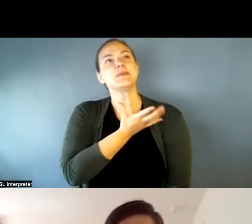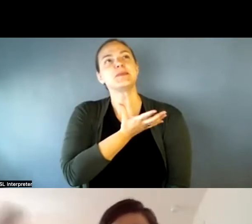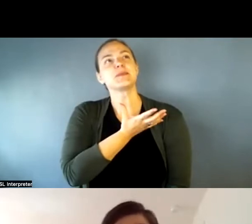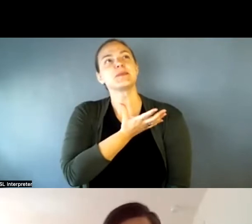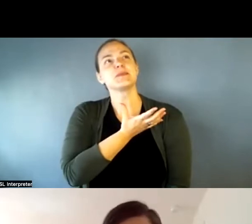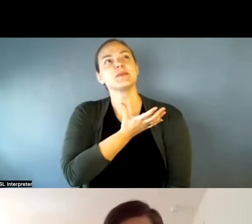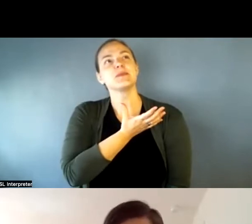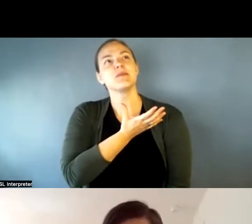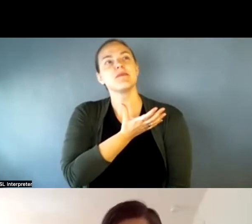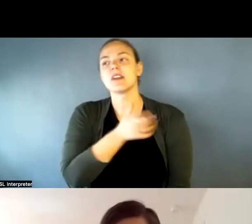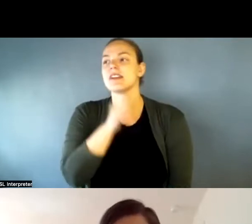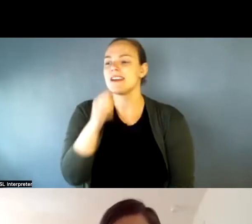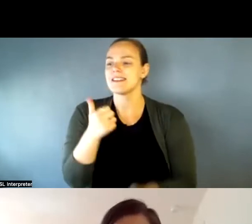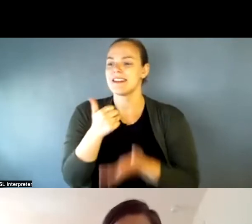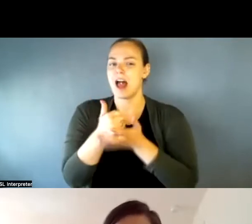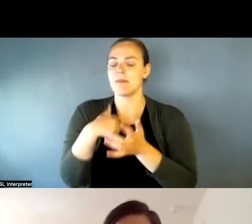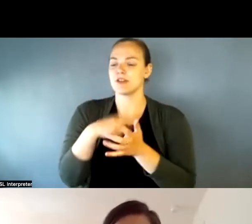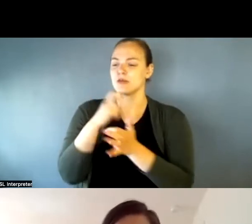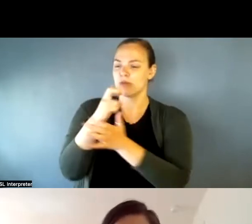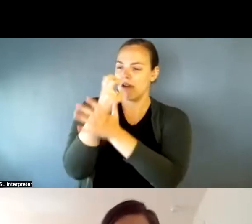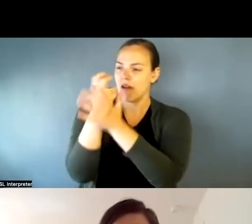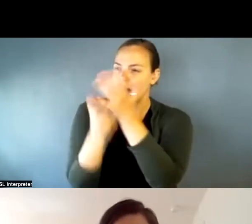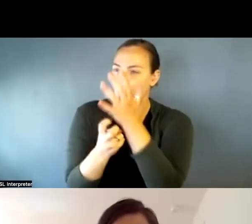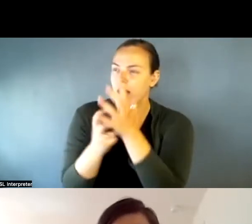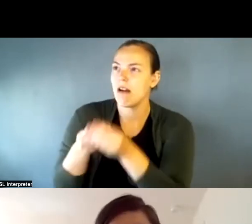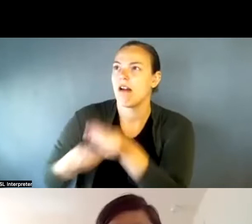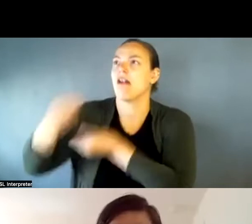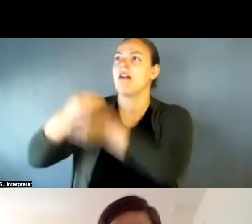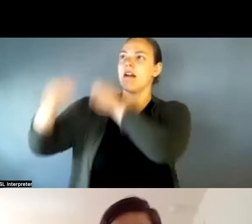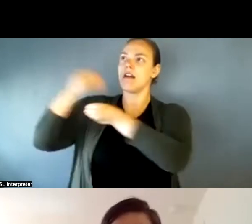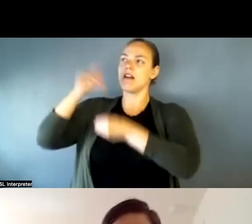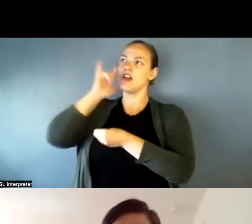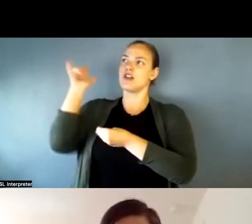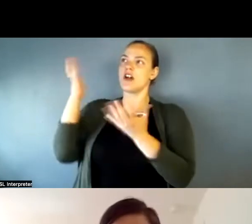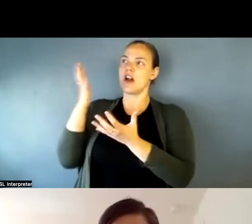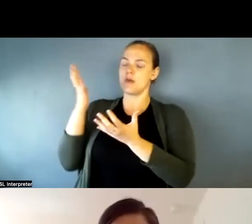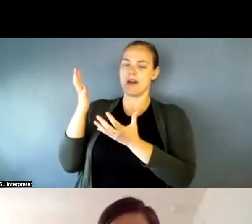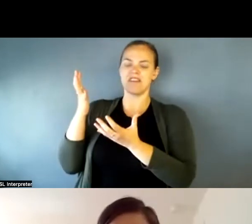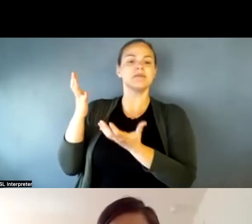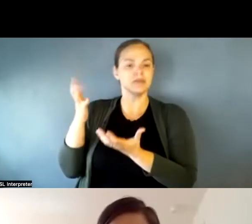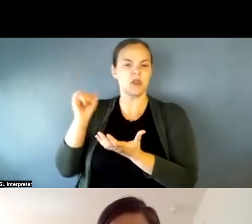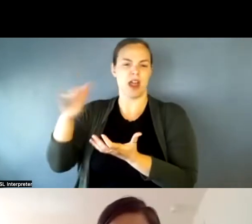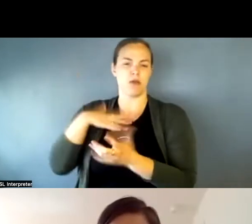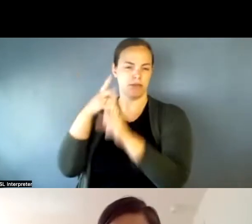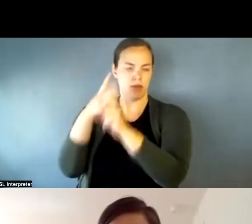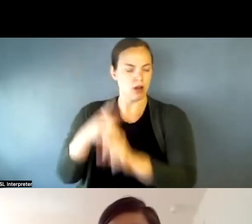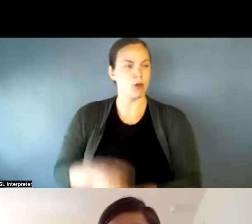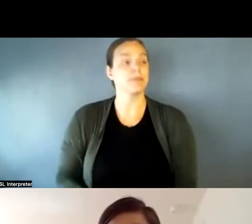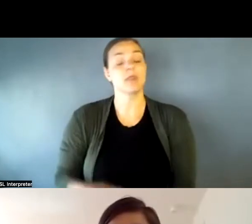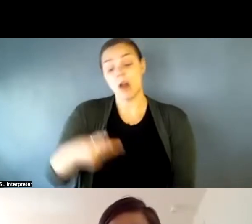want to travel back in time literally. But for me, parks can be a place where